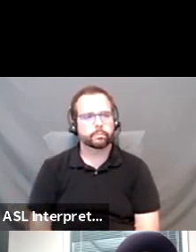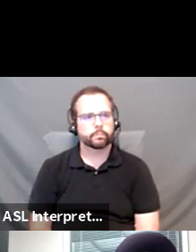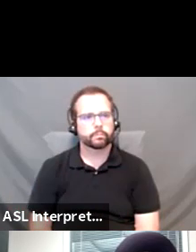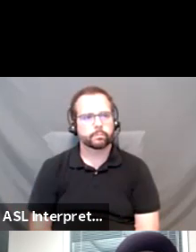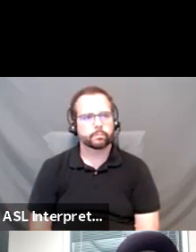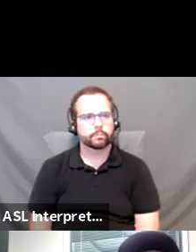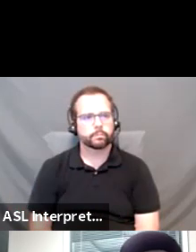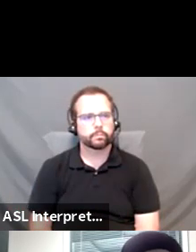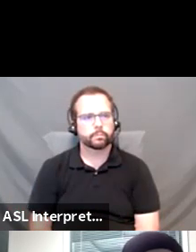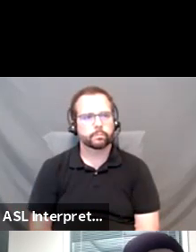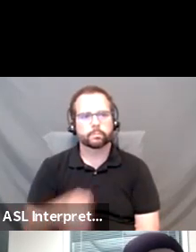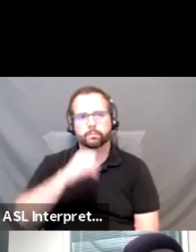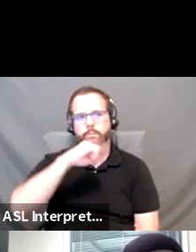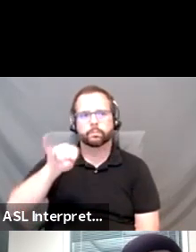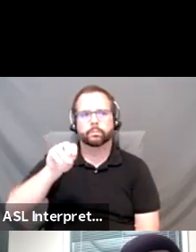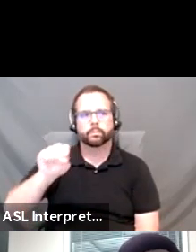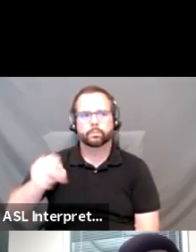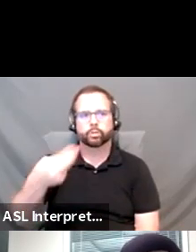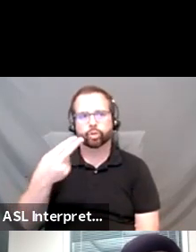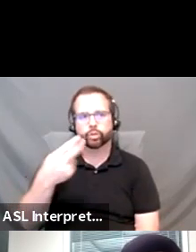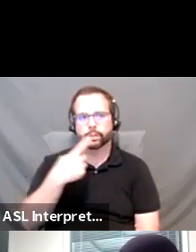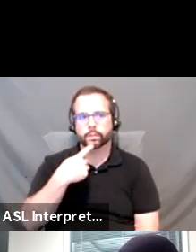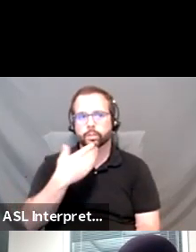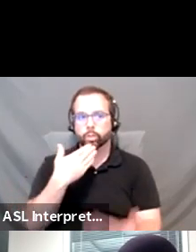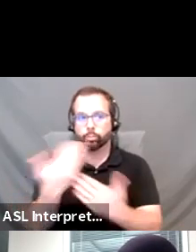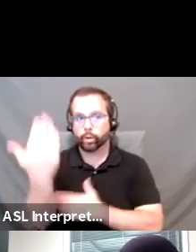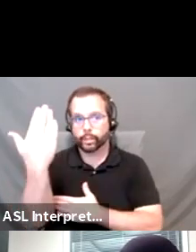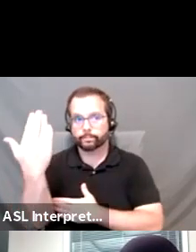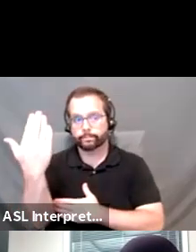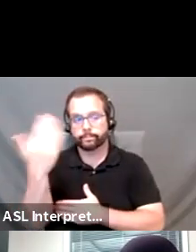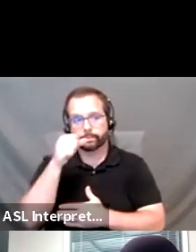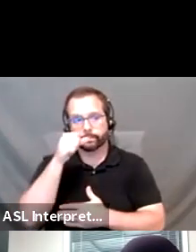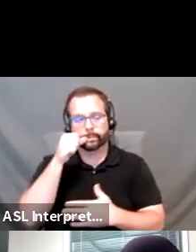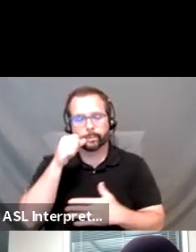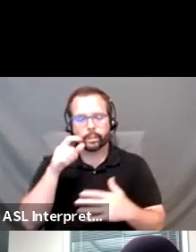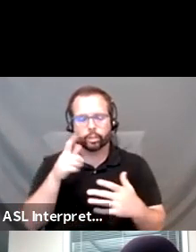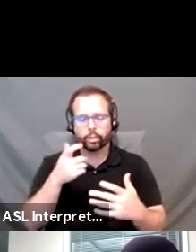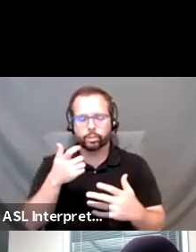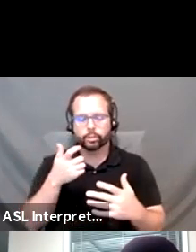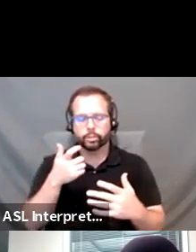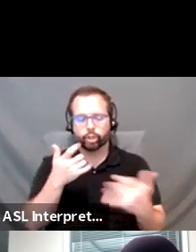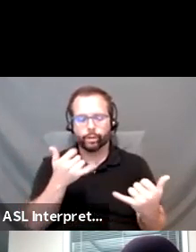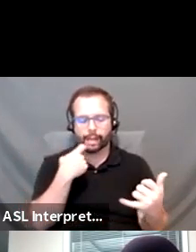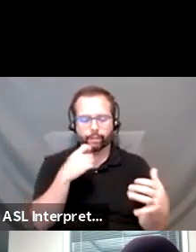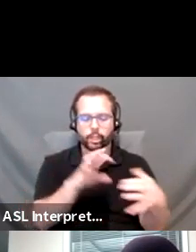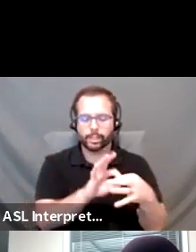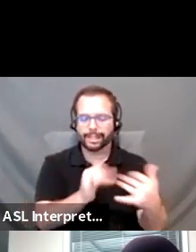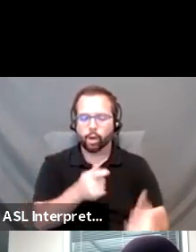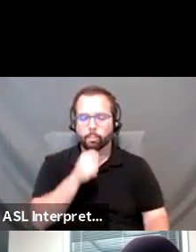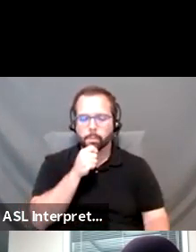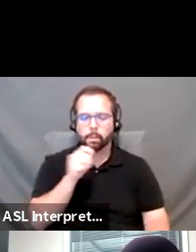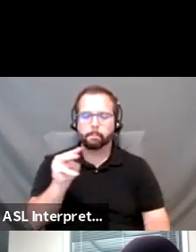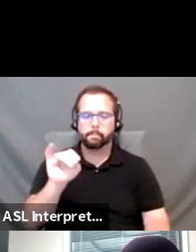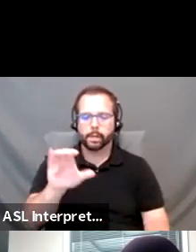Good morning, everybody. Sorry, I needed to connect my mic. So we certainly know that COVID